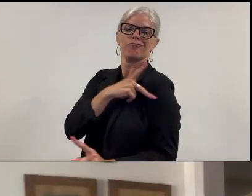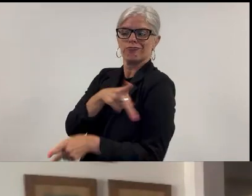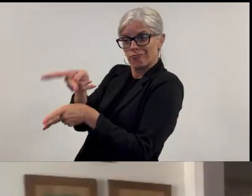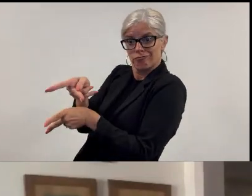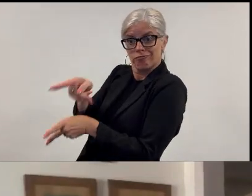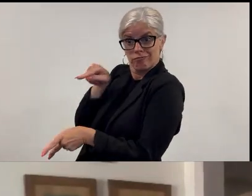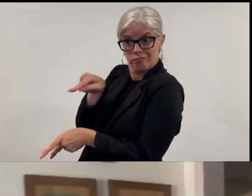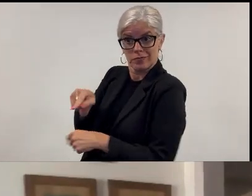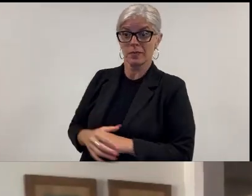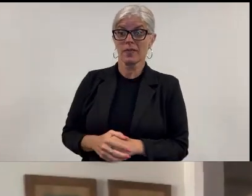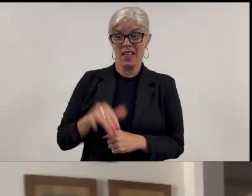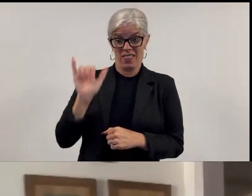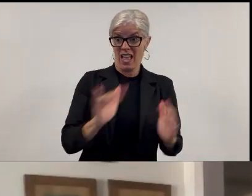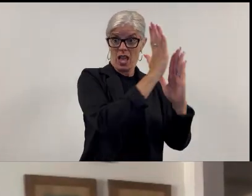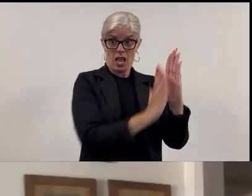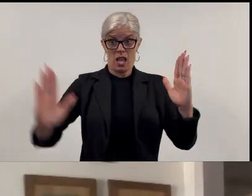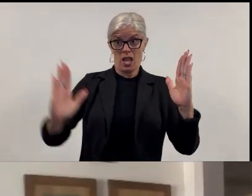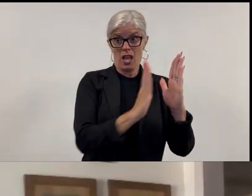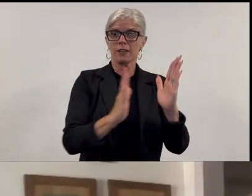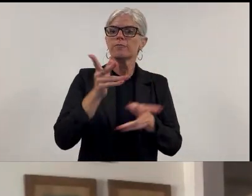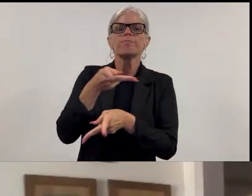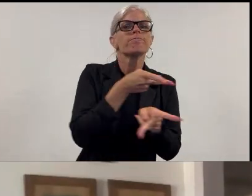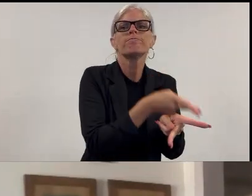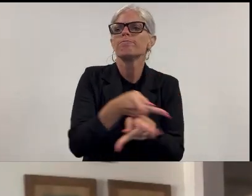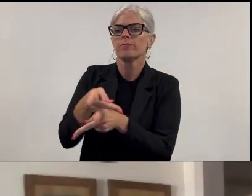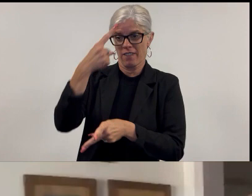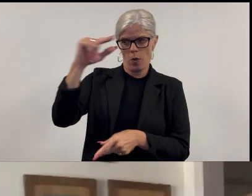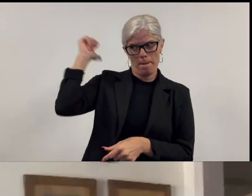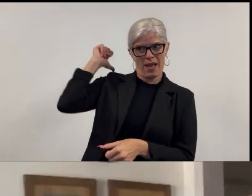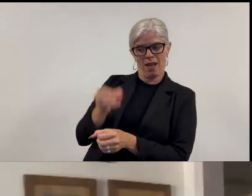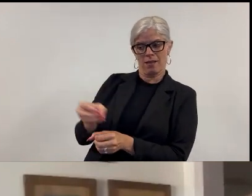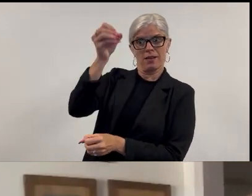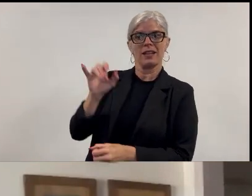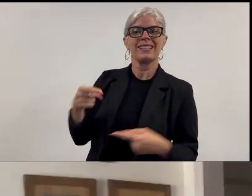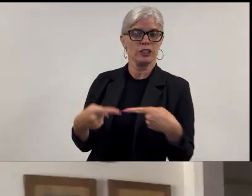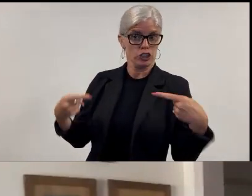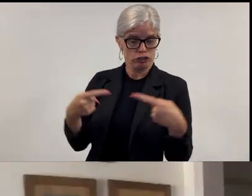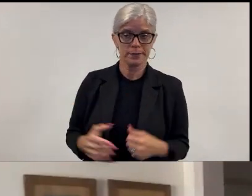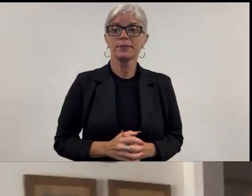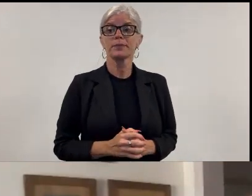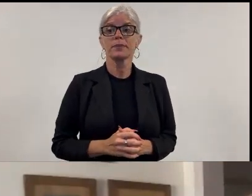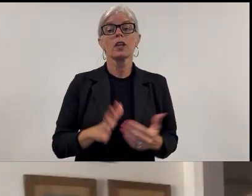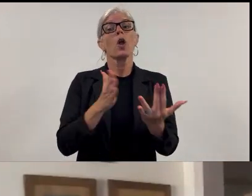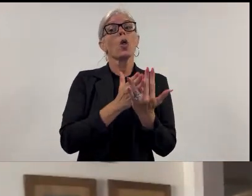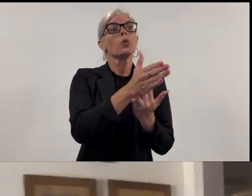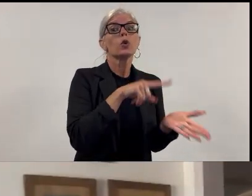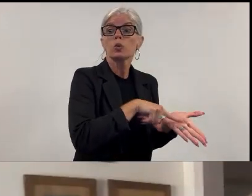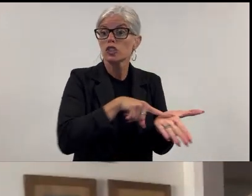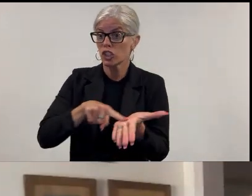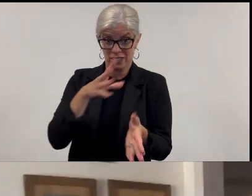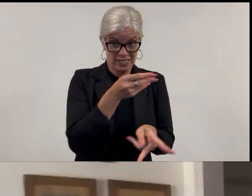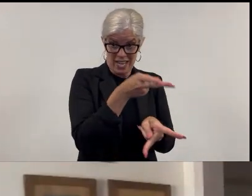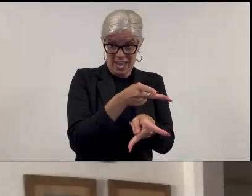me visualize the bench to bedside spectrum of intervention in spinal cord injury, of